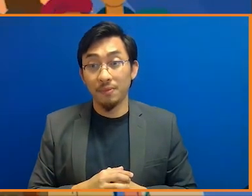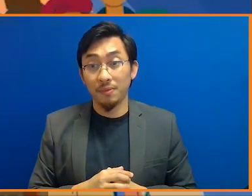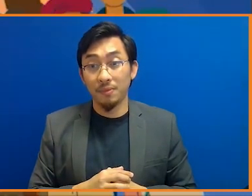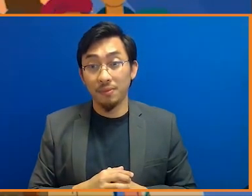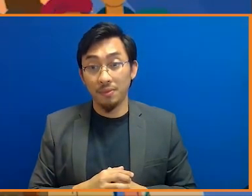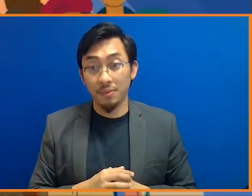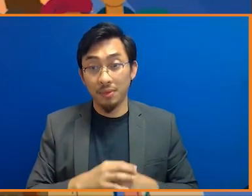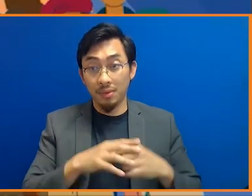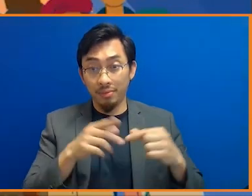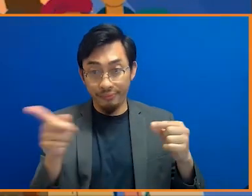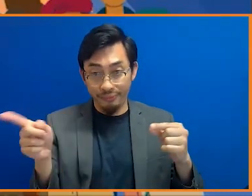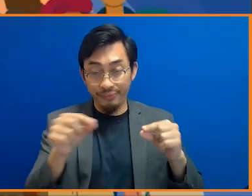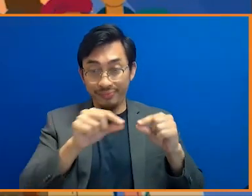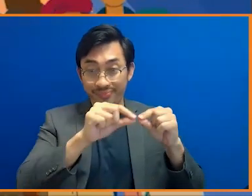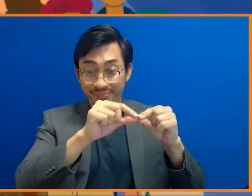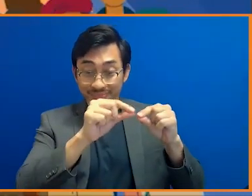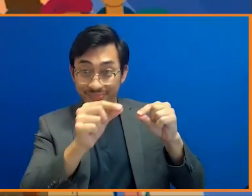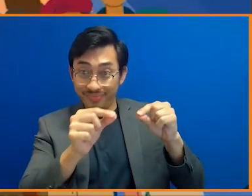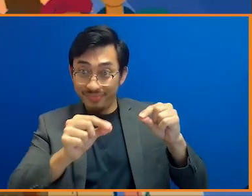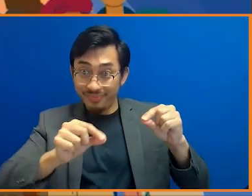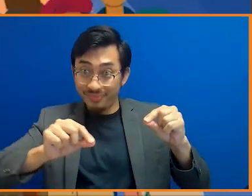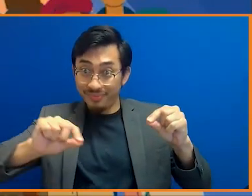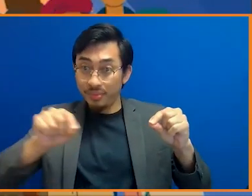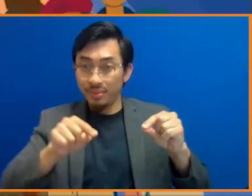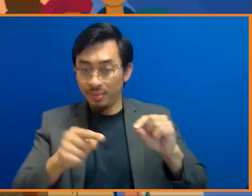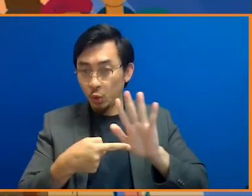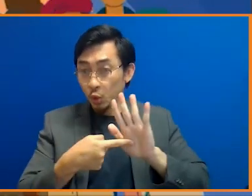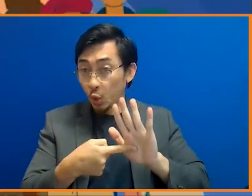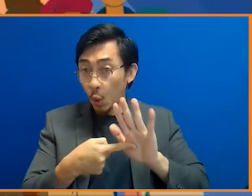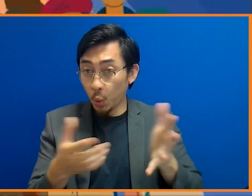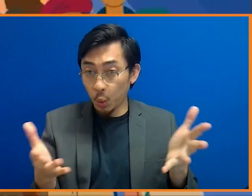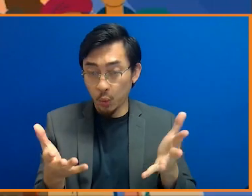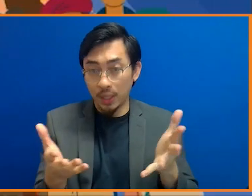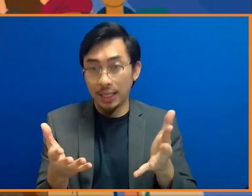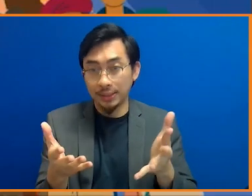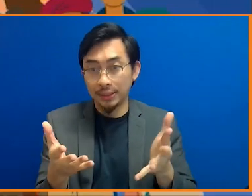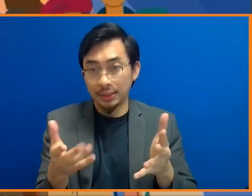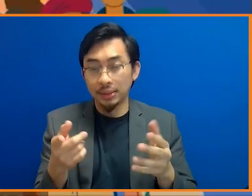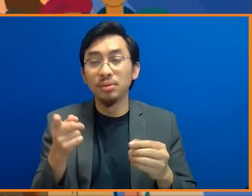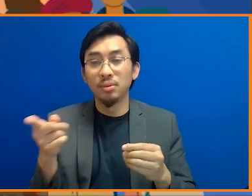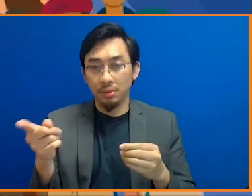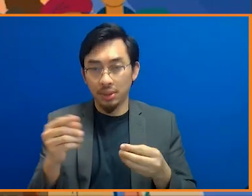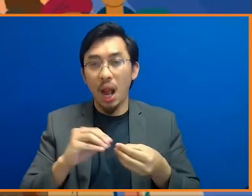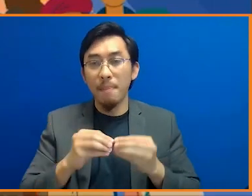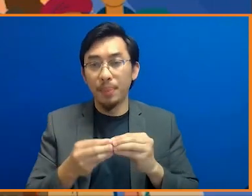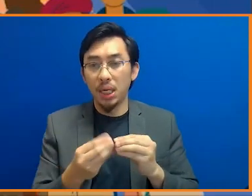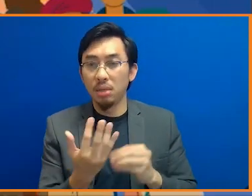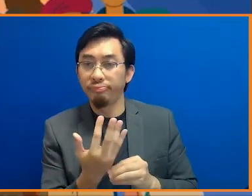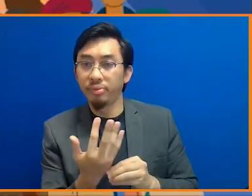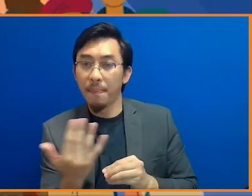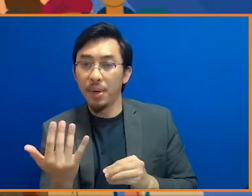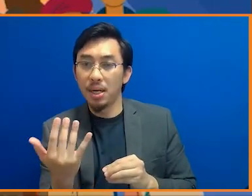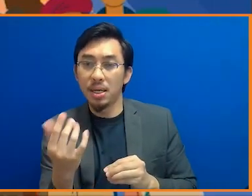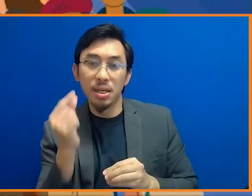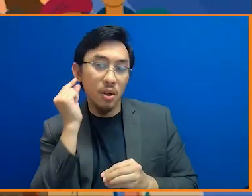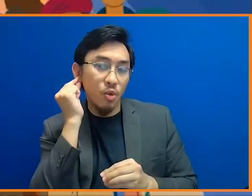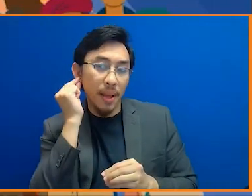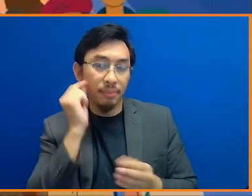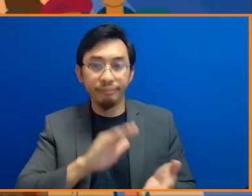Here, this dashed line represent number of casualty